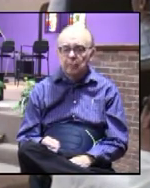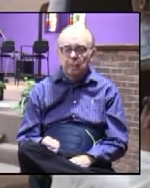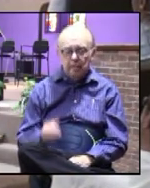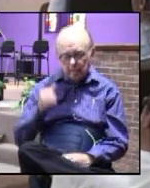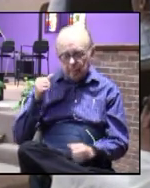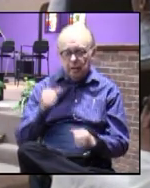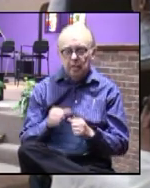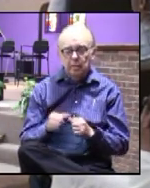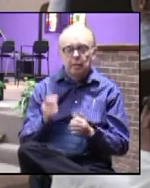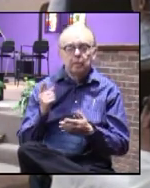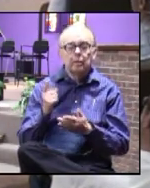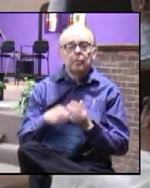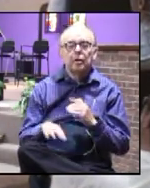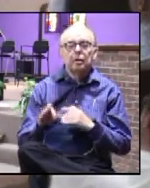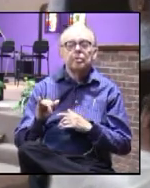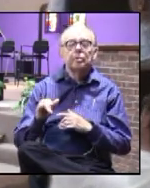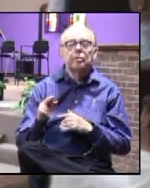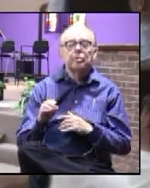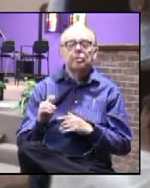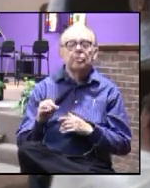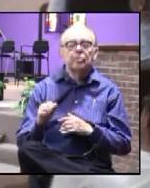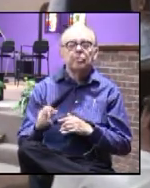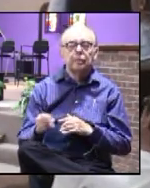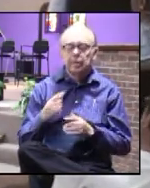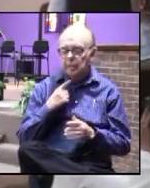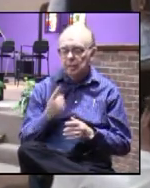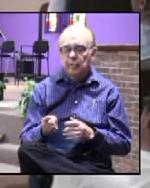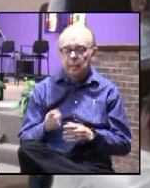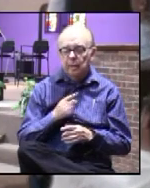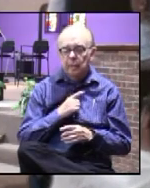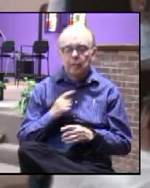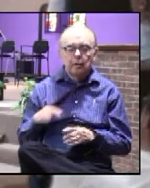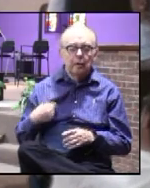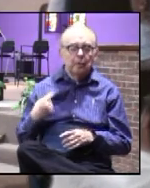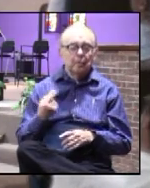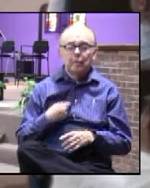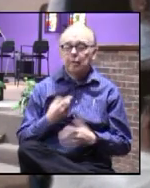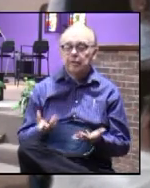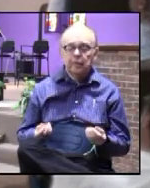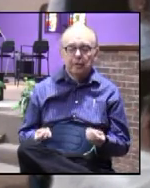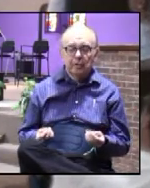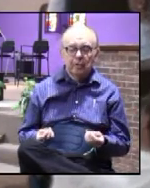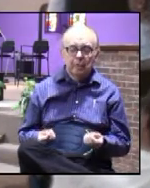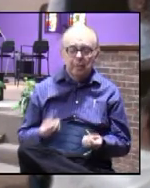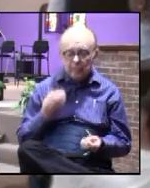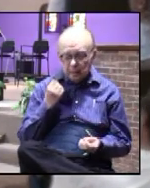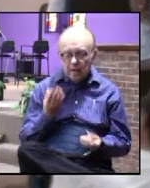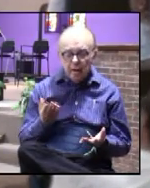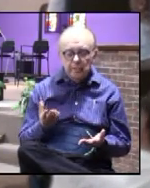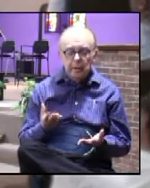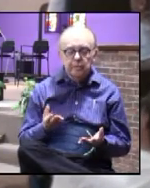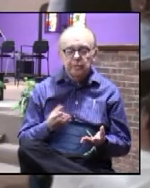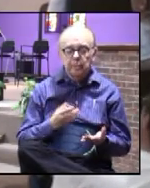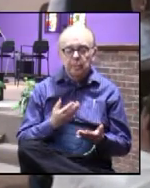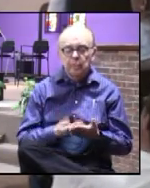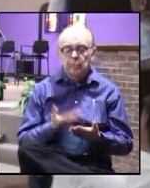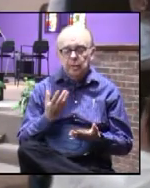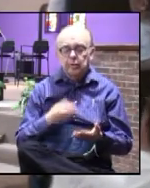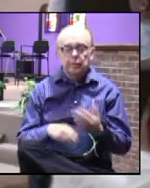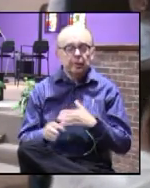Remember what Judas said? Lord, what are we doing here? You know how much money we could have put into the